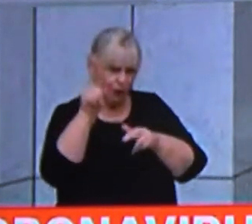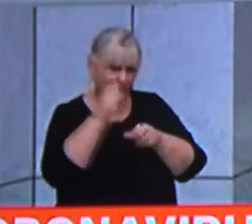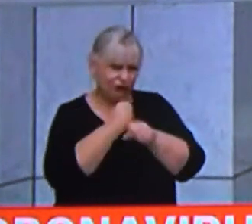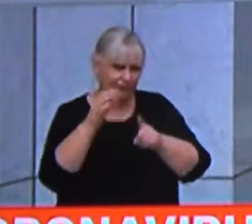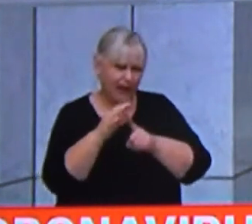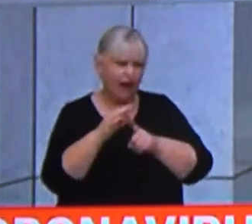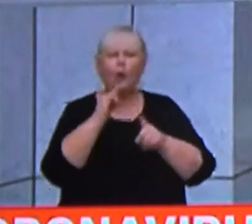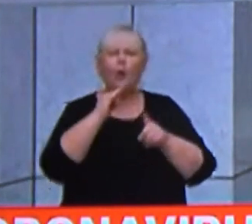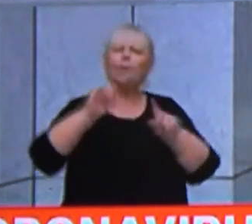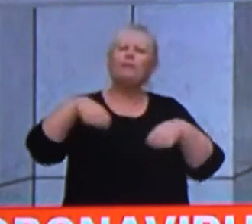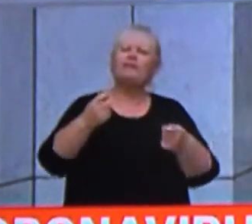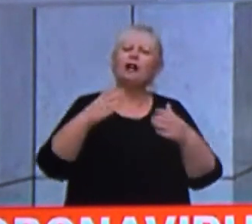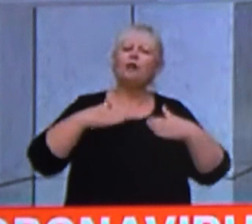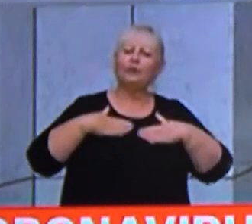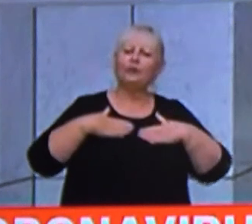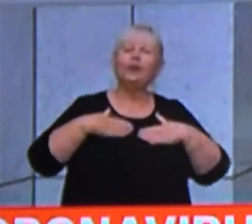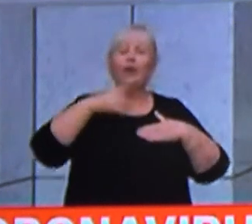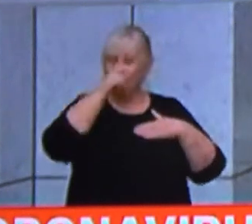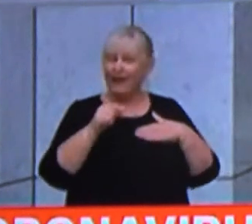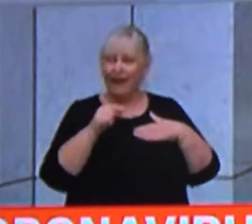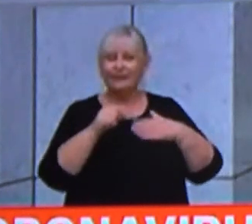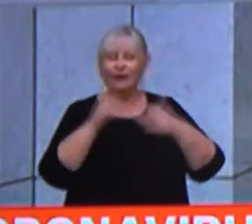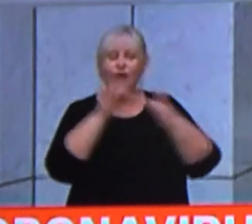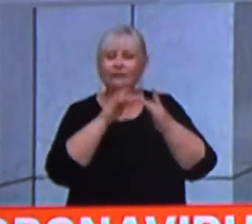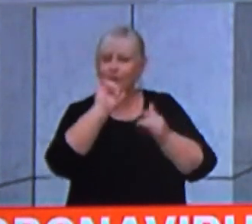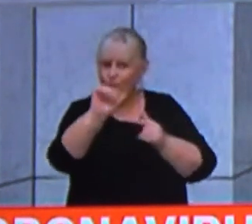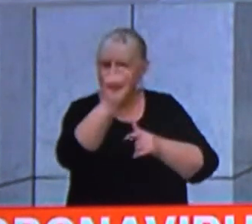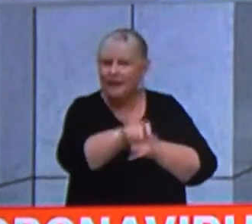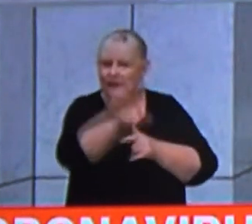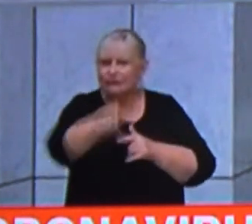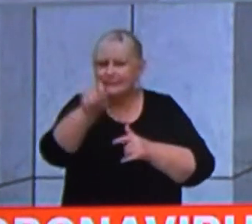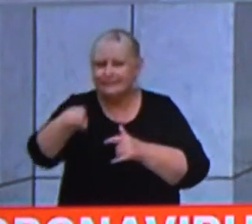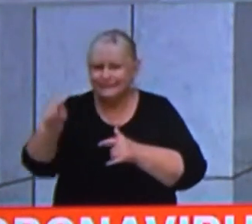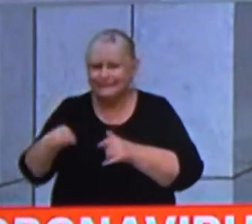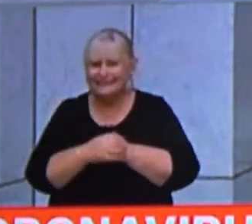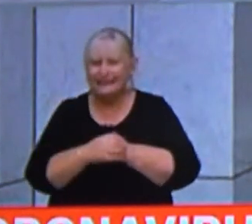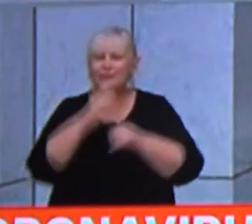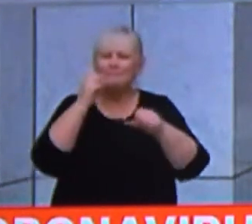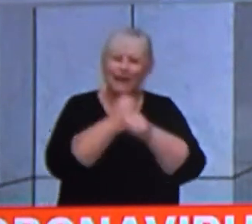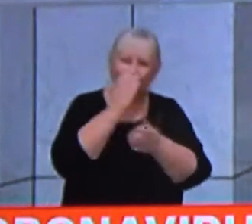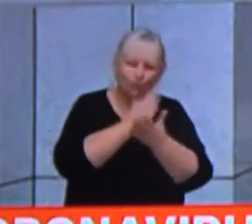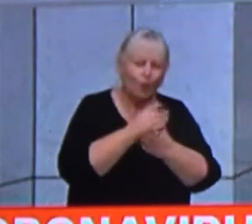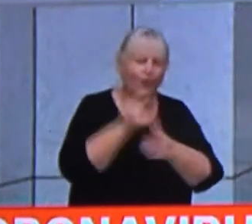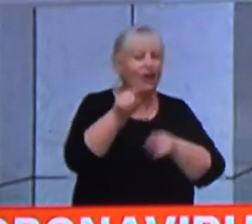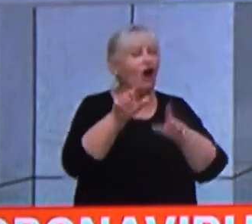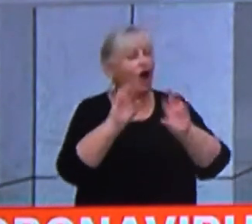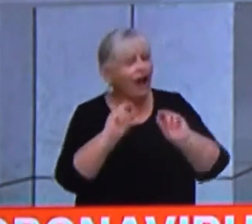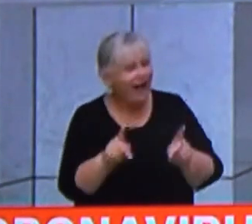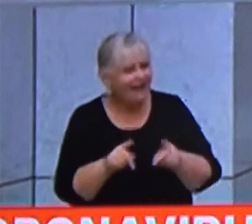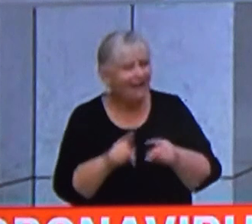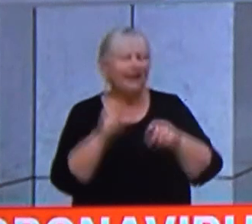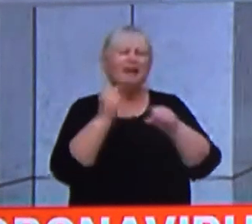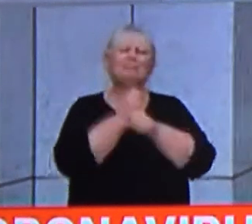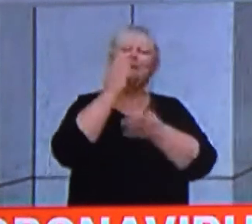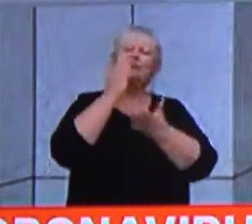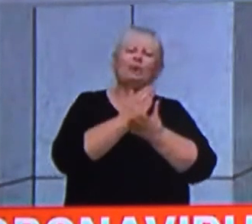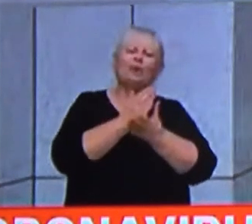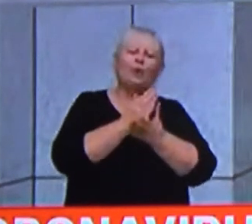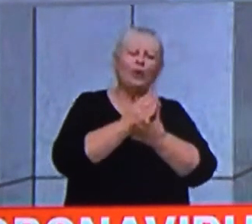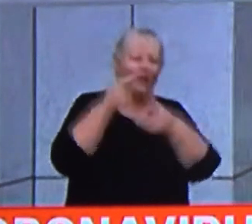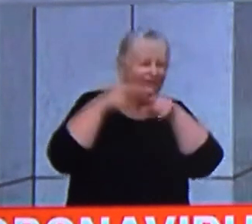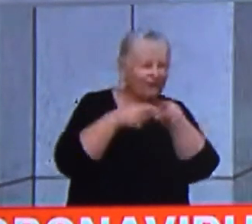on the fact that as we must practice physical distance, and as we all embrace the concept of loneliness that